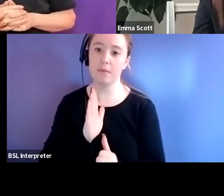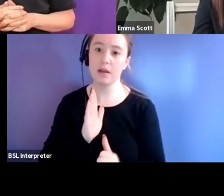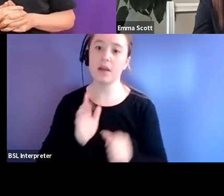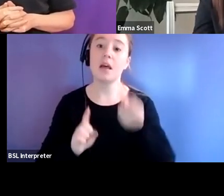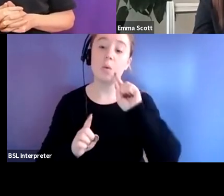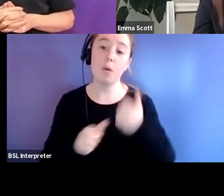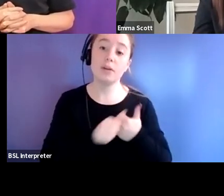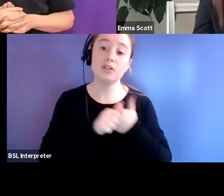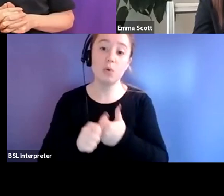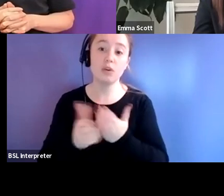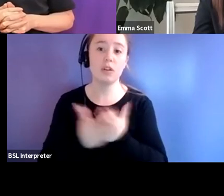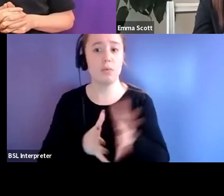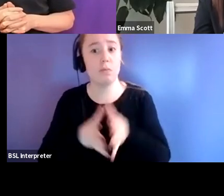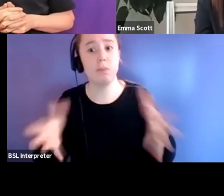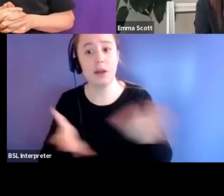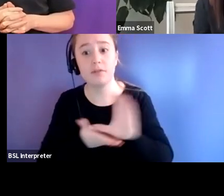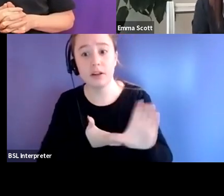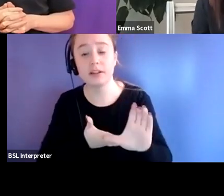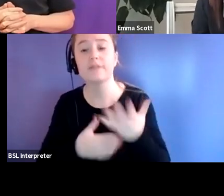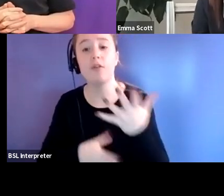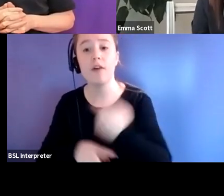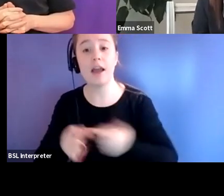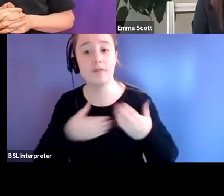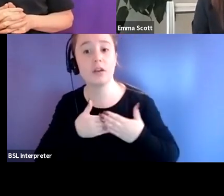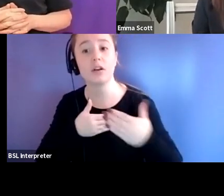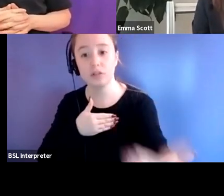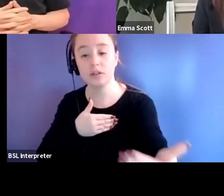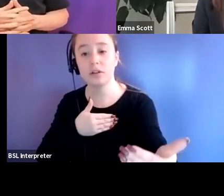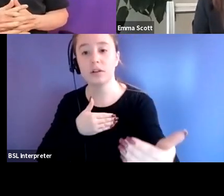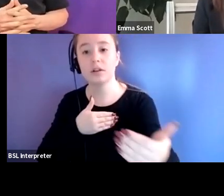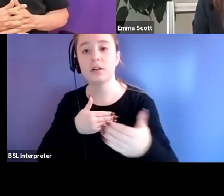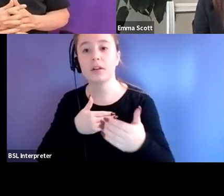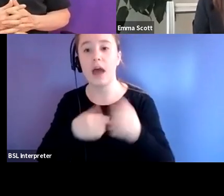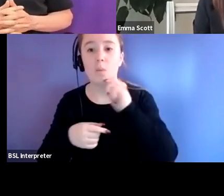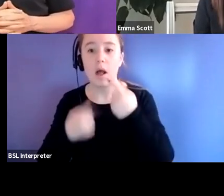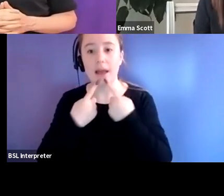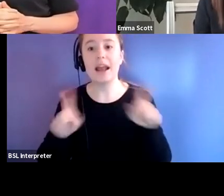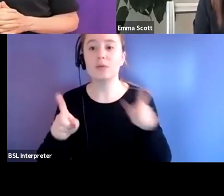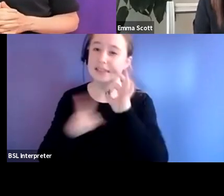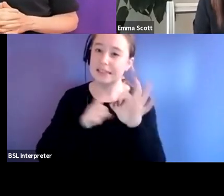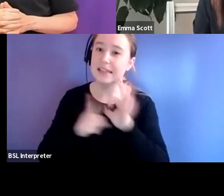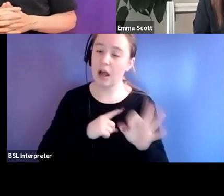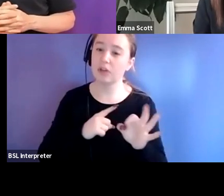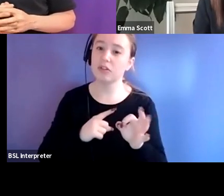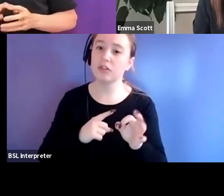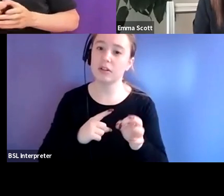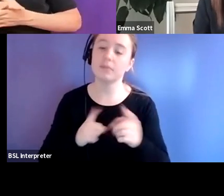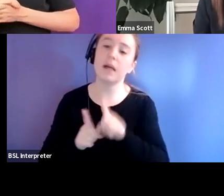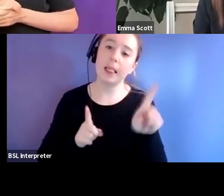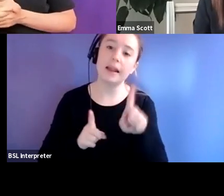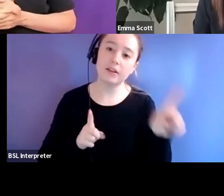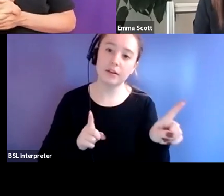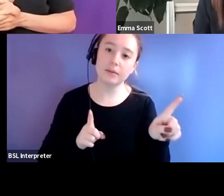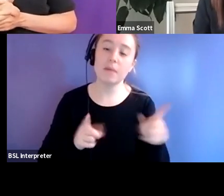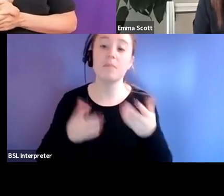by significant funding over the next 5 years, and we will announce details of how we're going to bring that forward